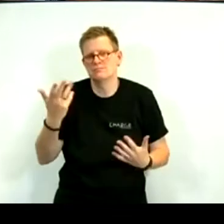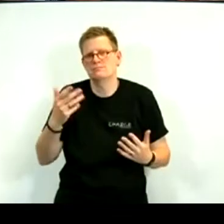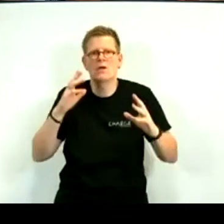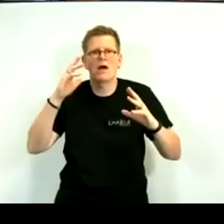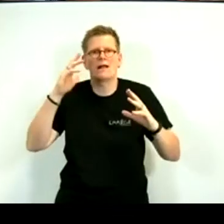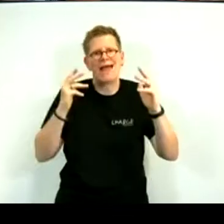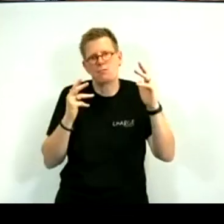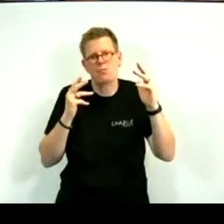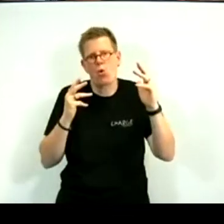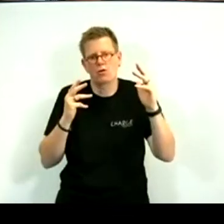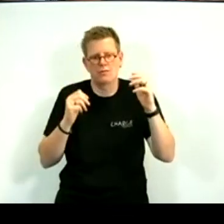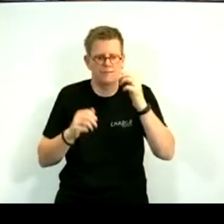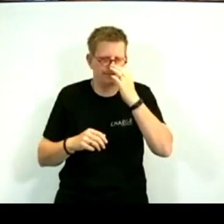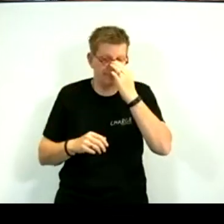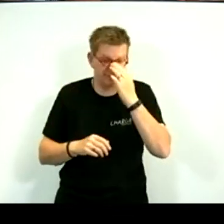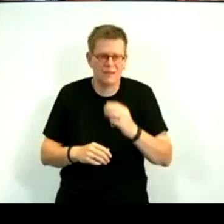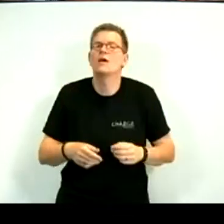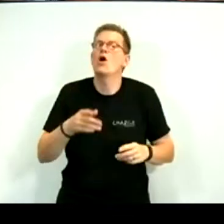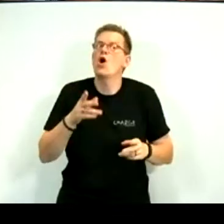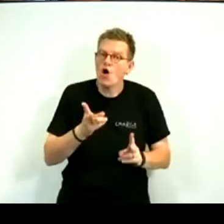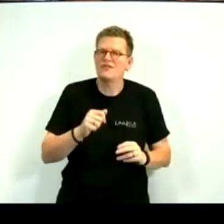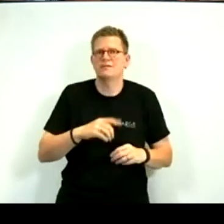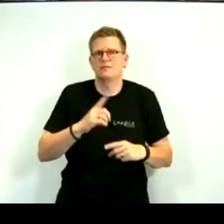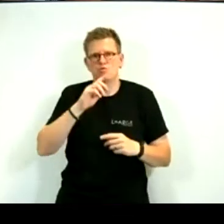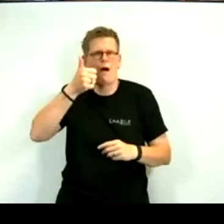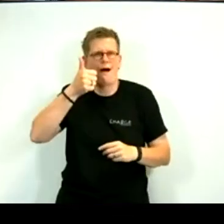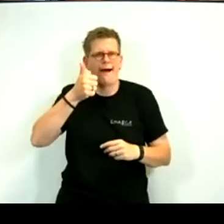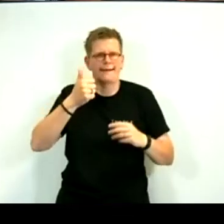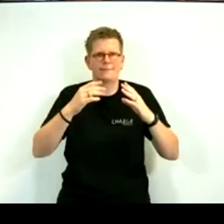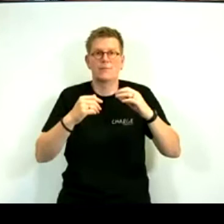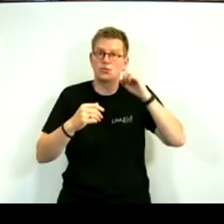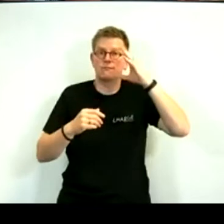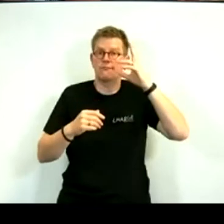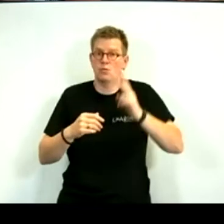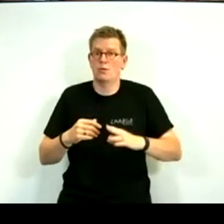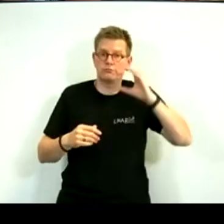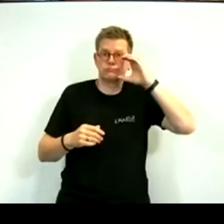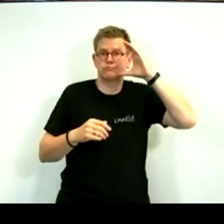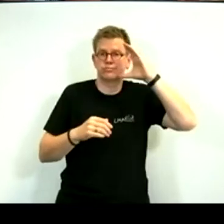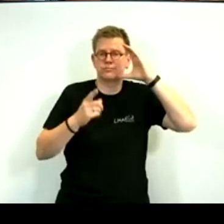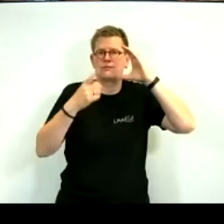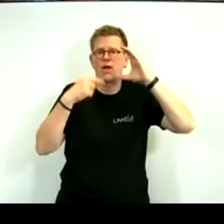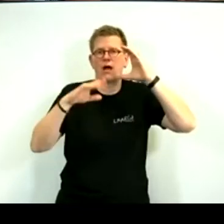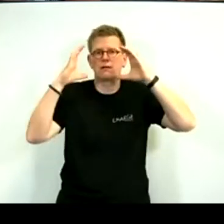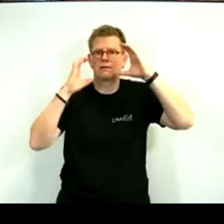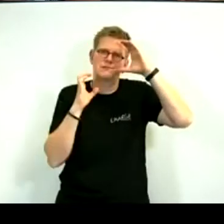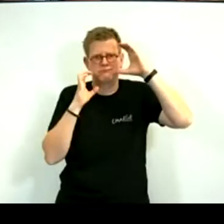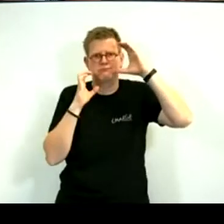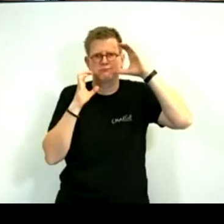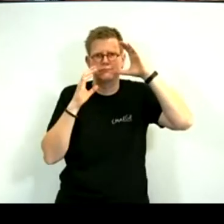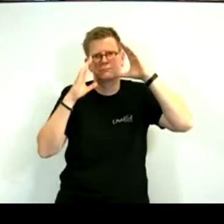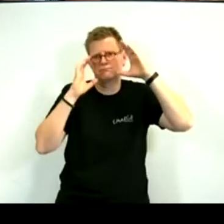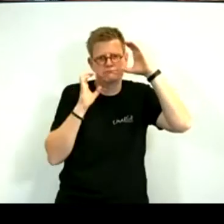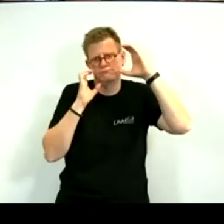is kind of compressed and drops together. The other side gets a little stretched as a result. And on